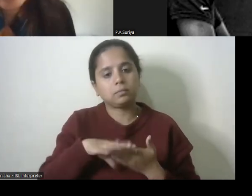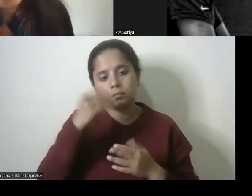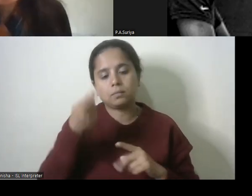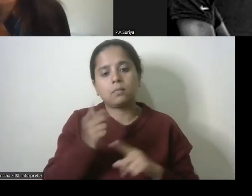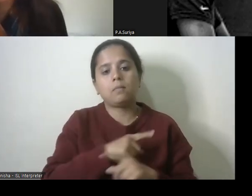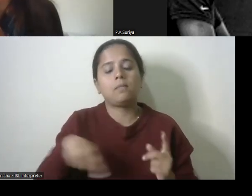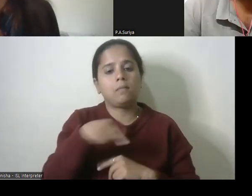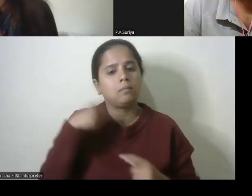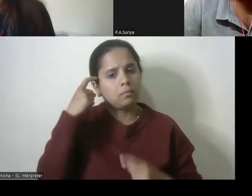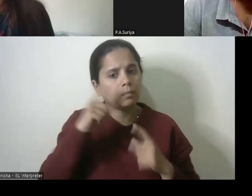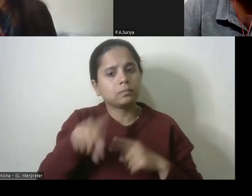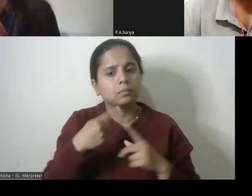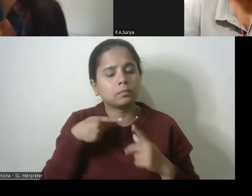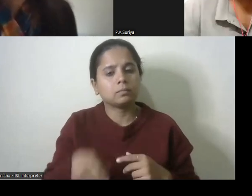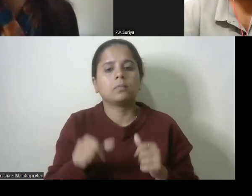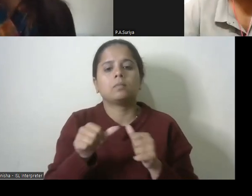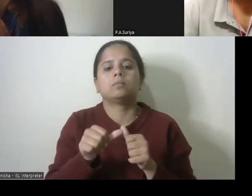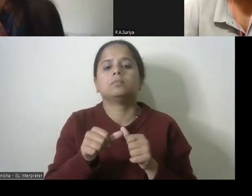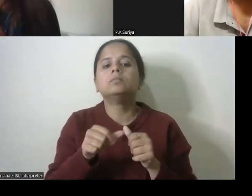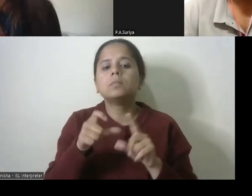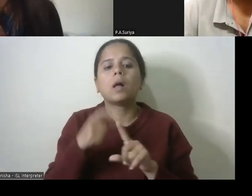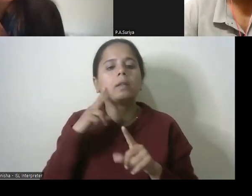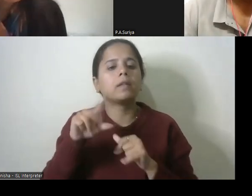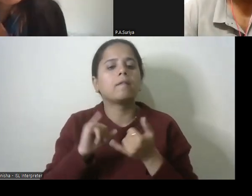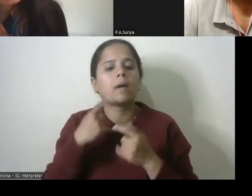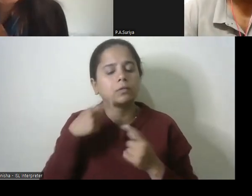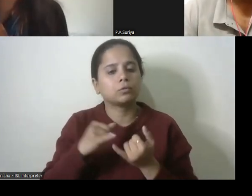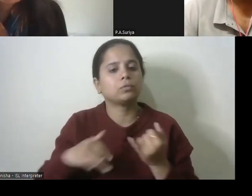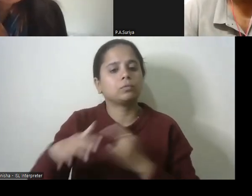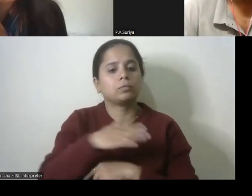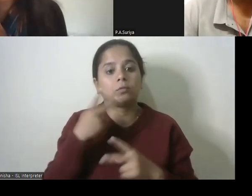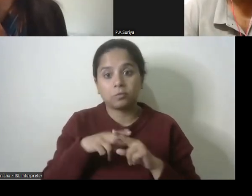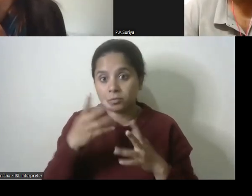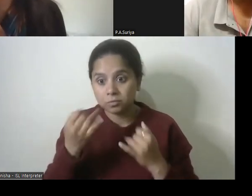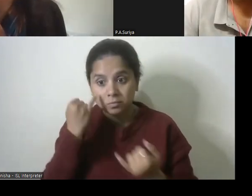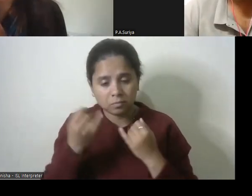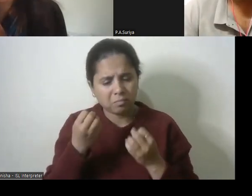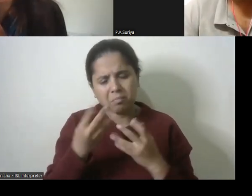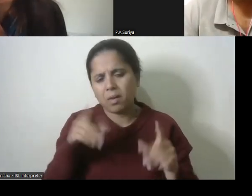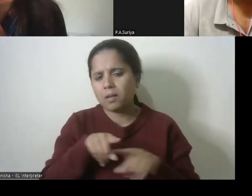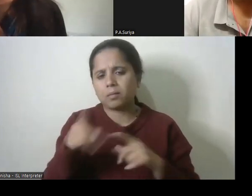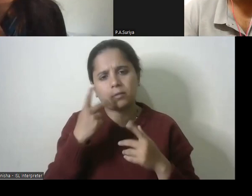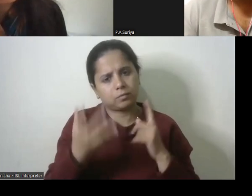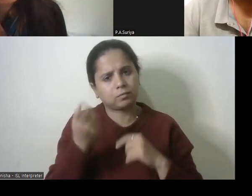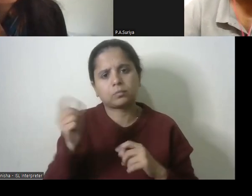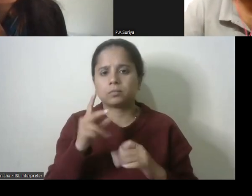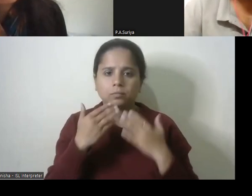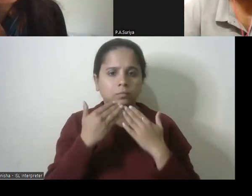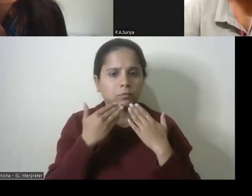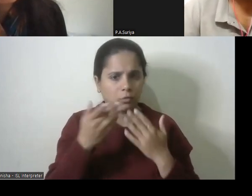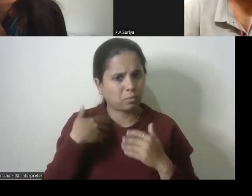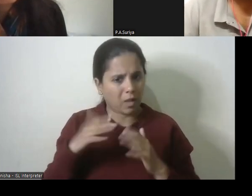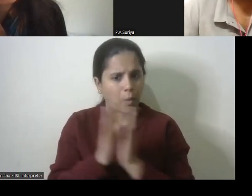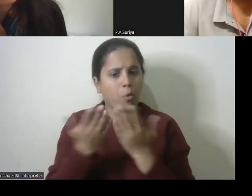from thinking about Adivasi societies. So, yeah. So if you look at The Dawn of Everything, you will find plenty of examples. Thank you. I have that book. I